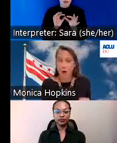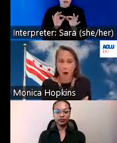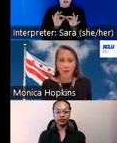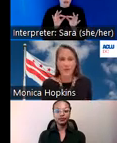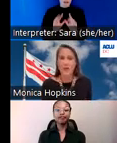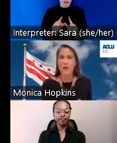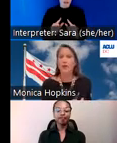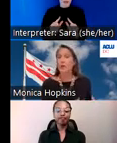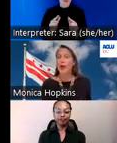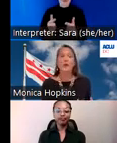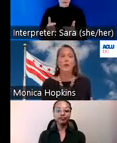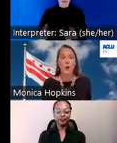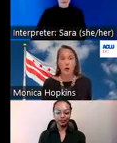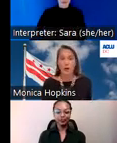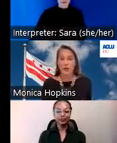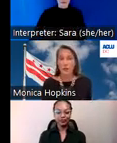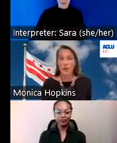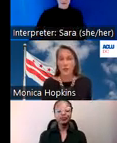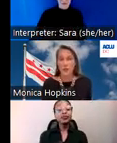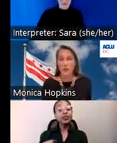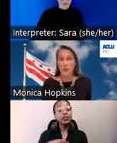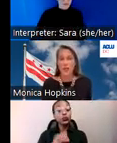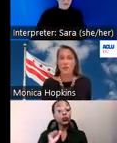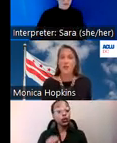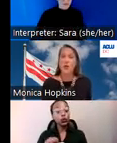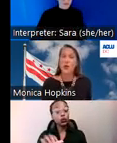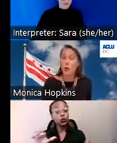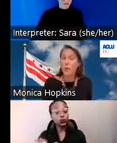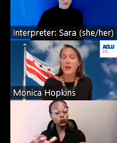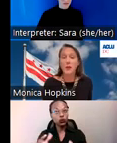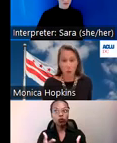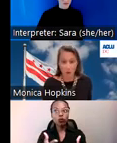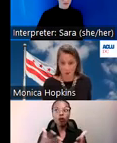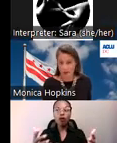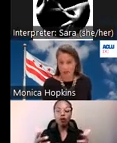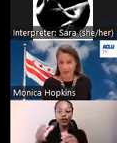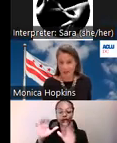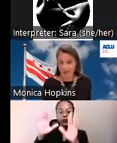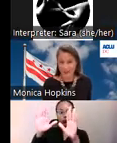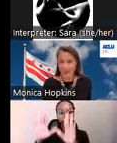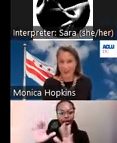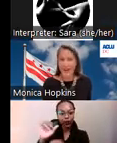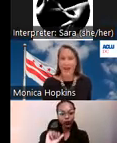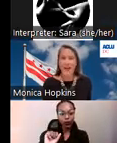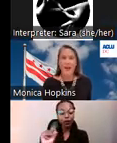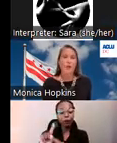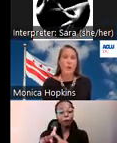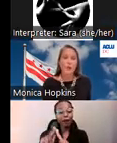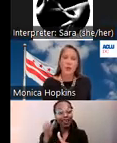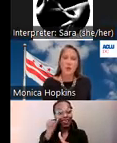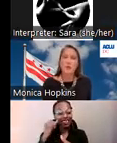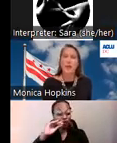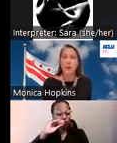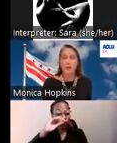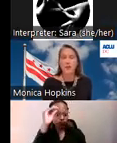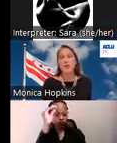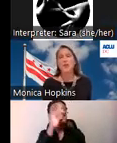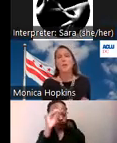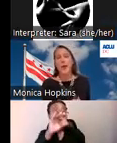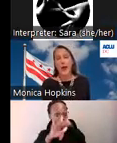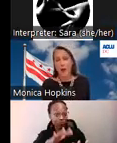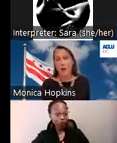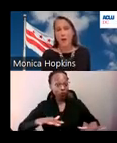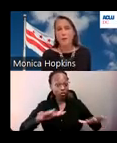do all of the great work that we do, and if nobody knew about it, we wouldn't be able